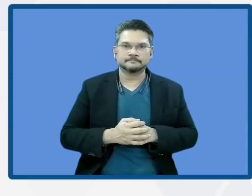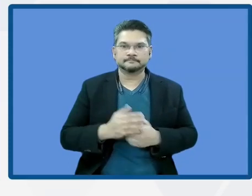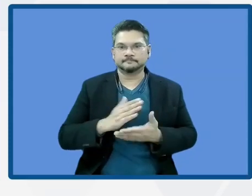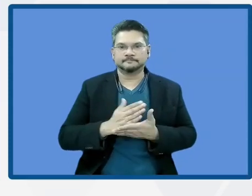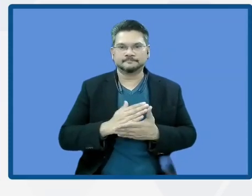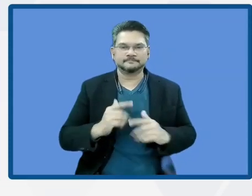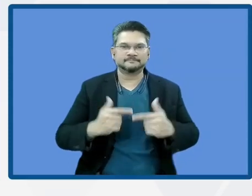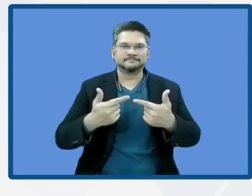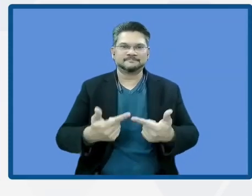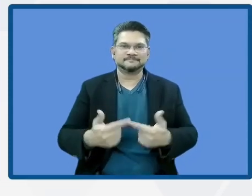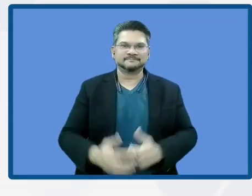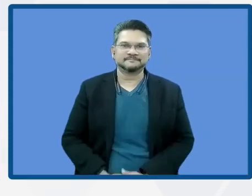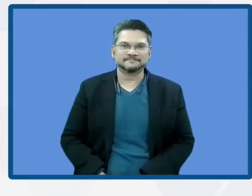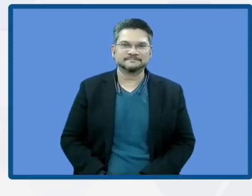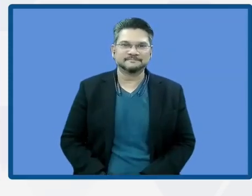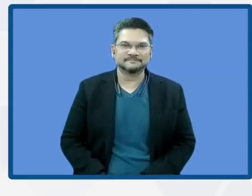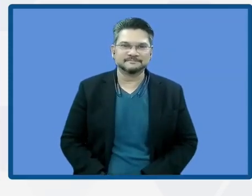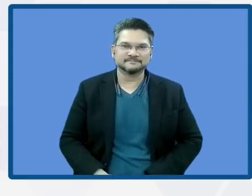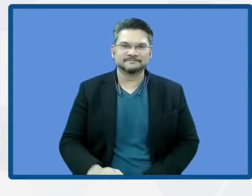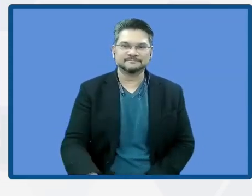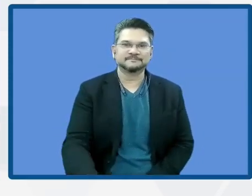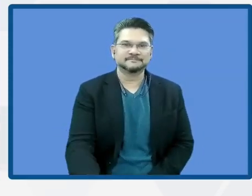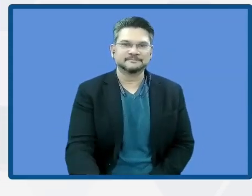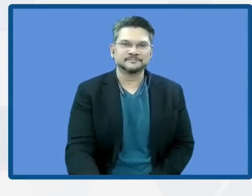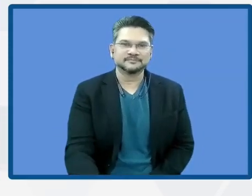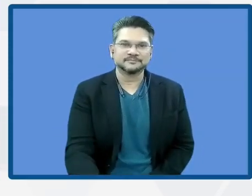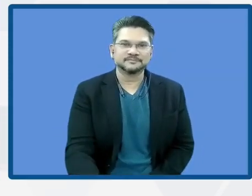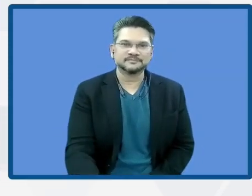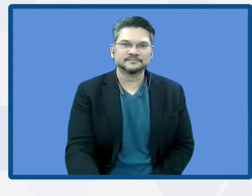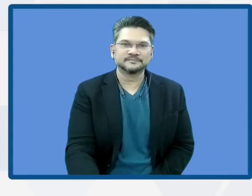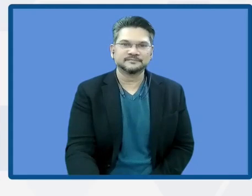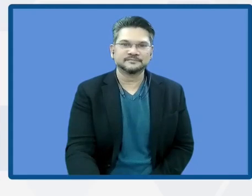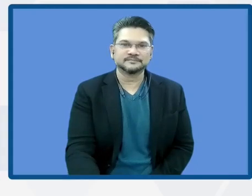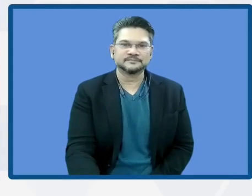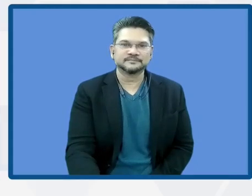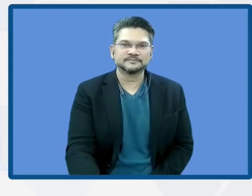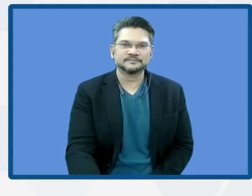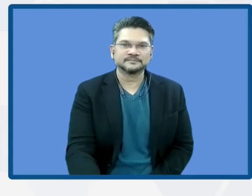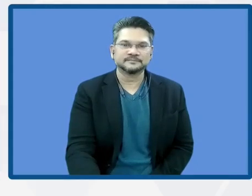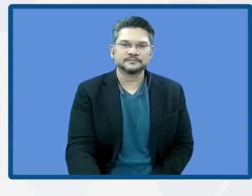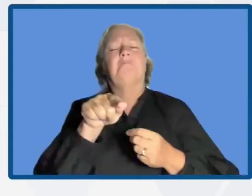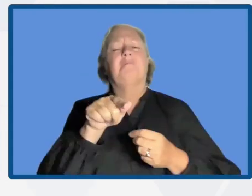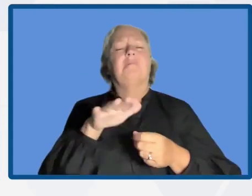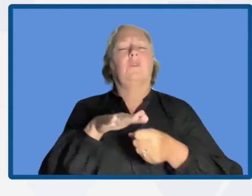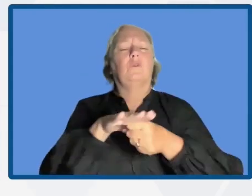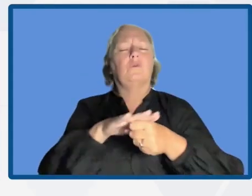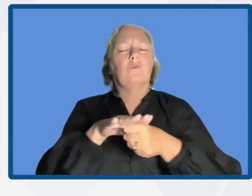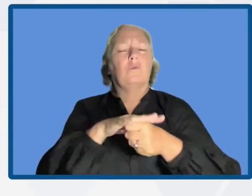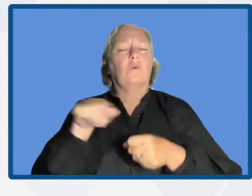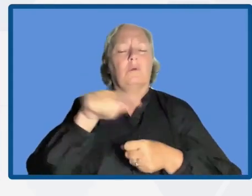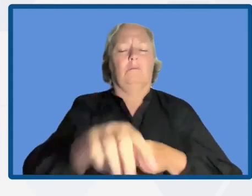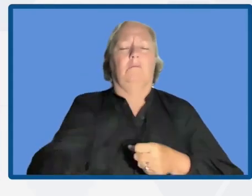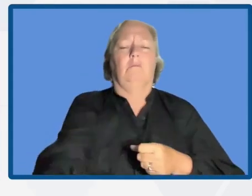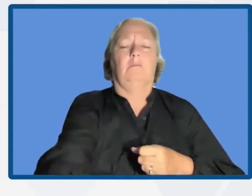going to be an overflowing of a river. And these local observations enables us to consider whether